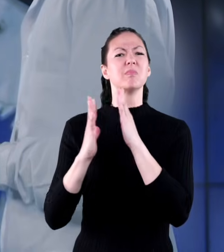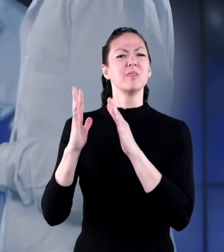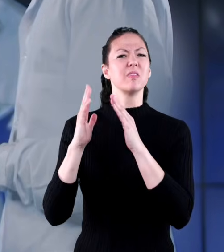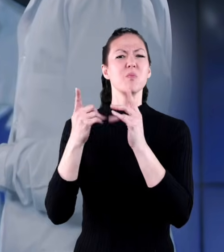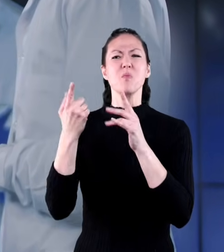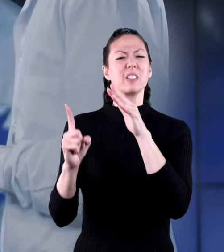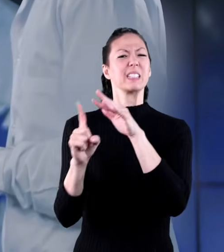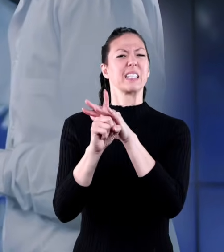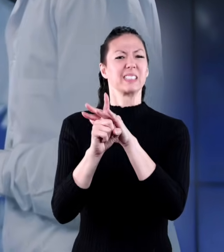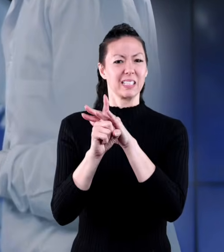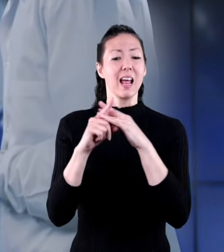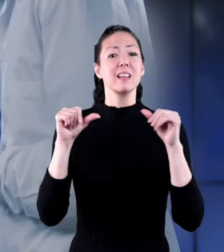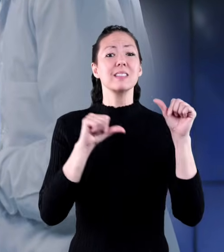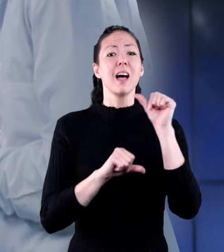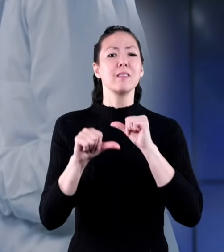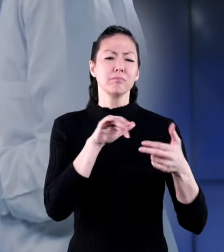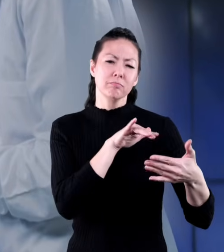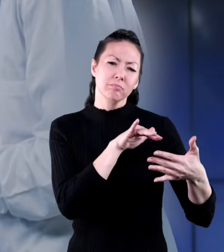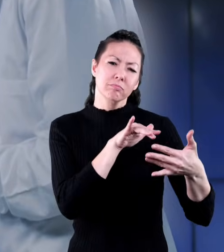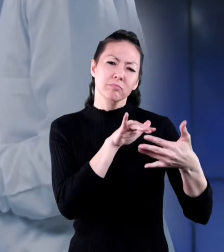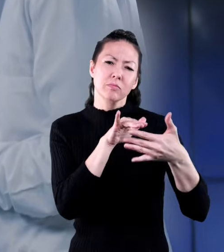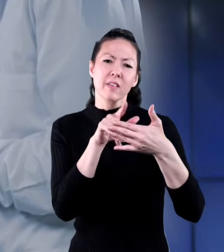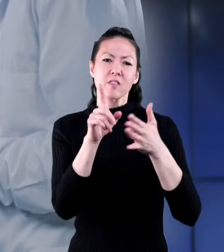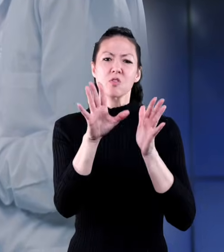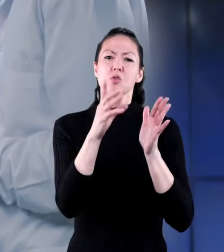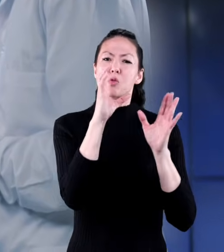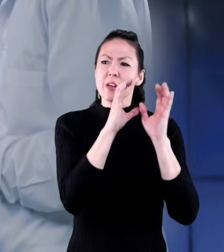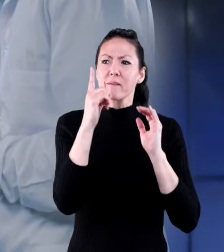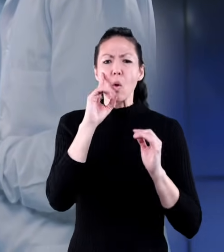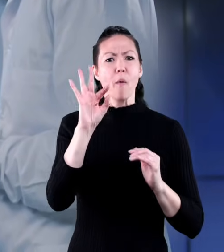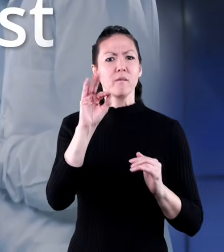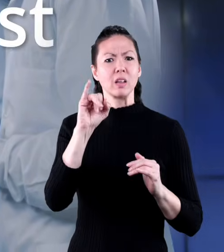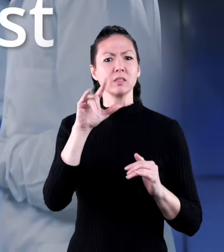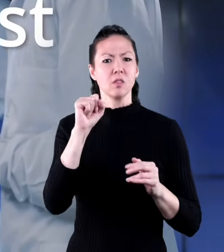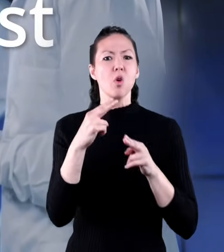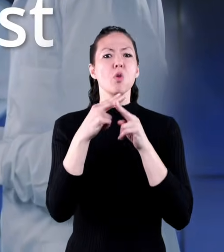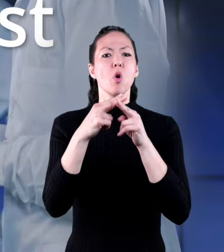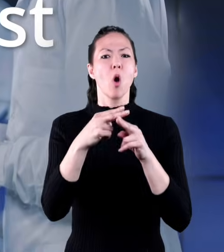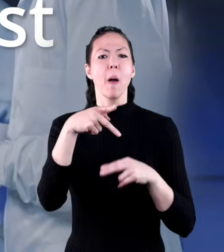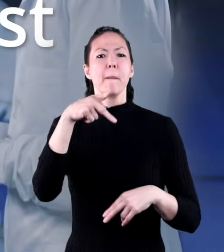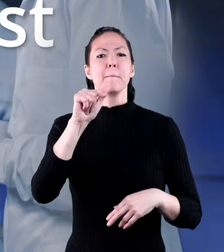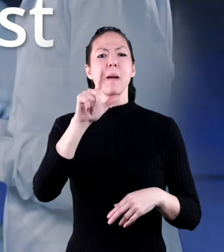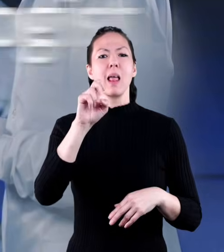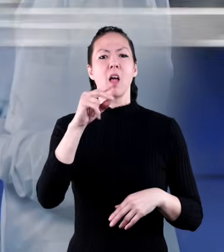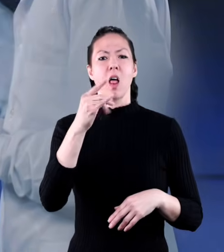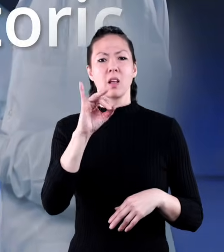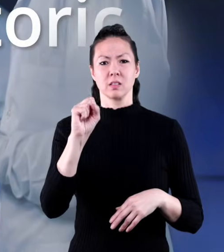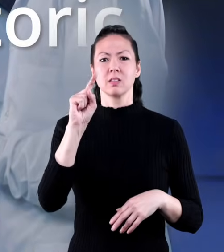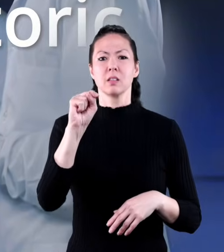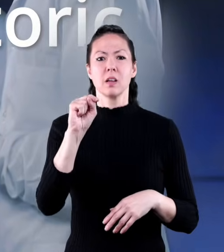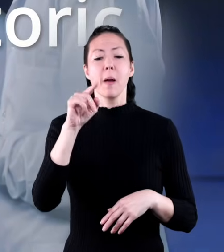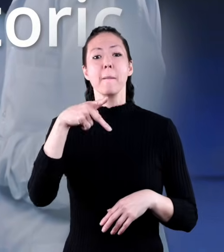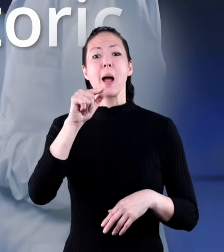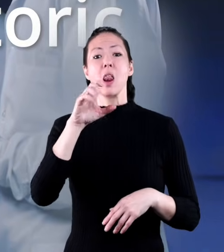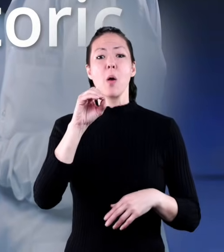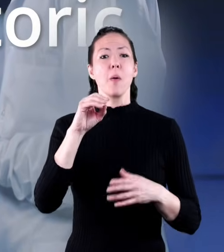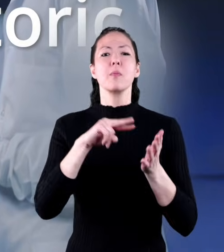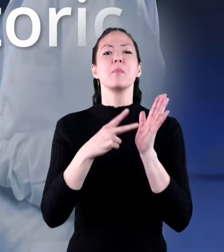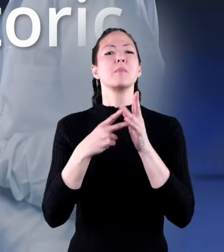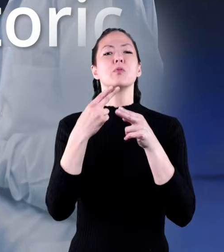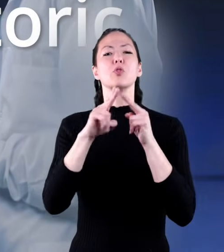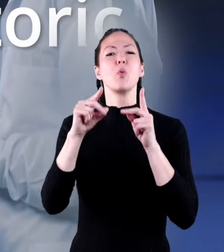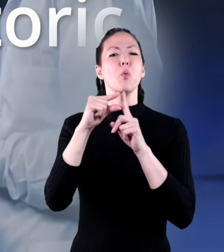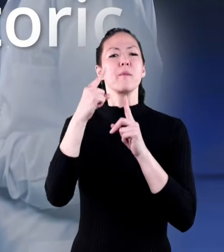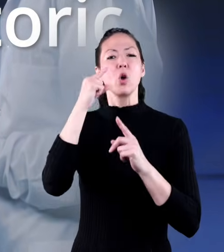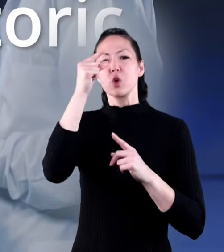Scientists that study and search for fossils are called paleontologists, paleo being an ancient